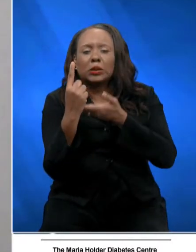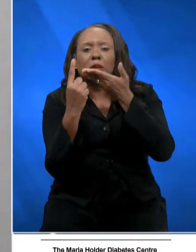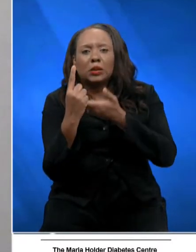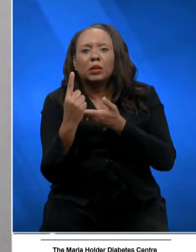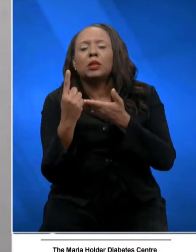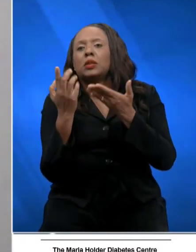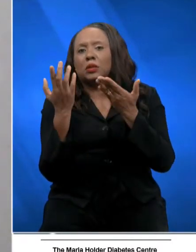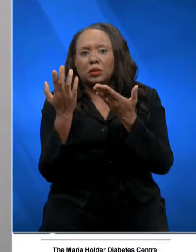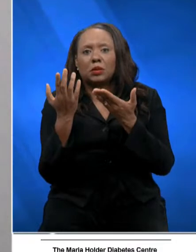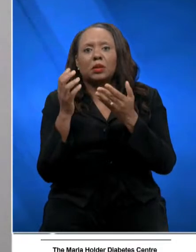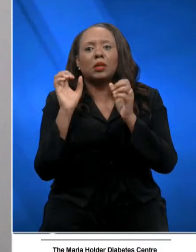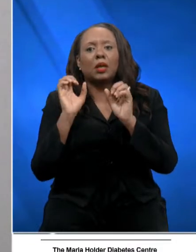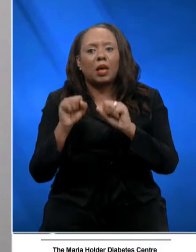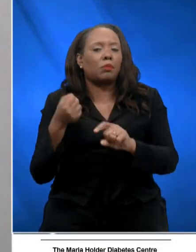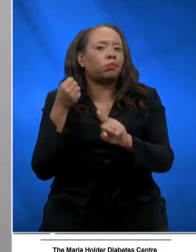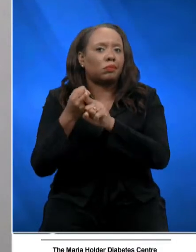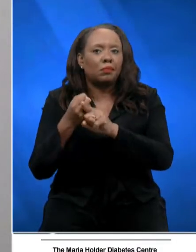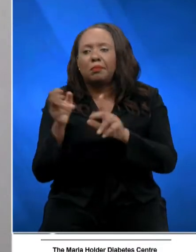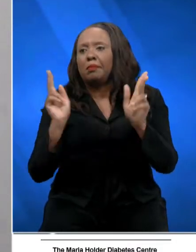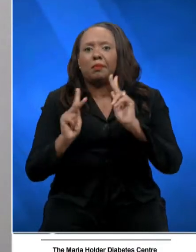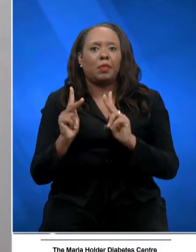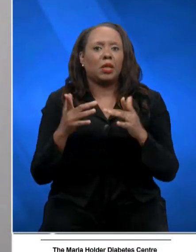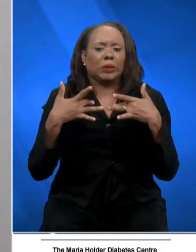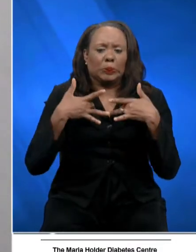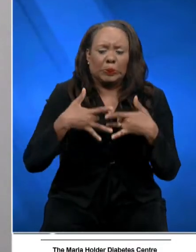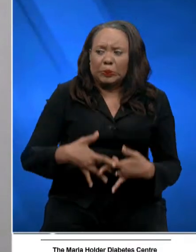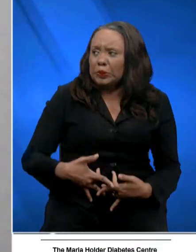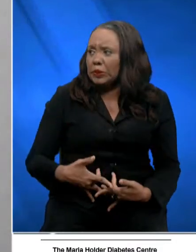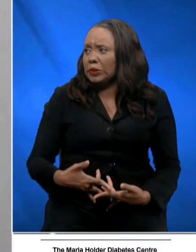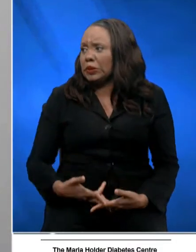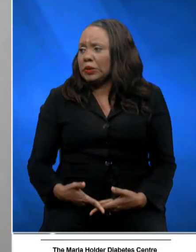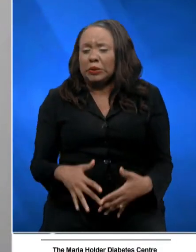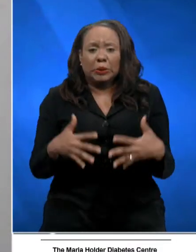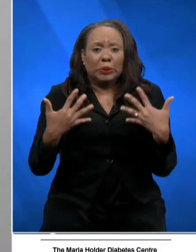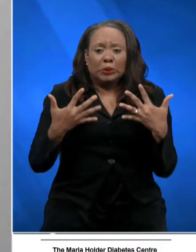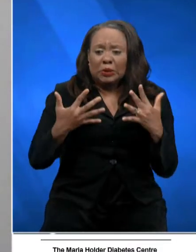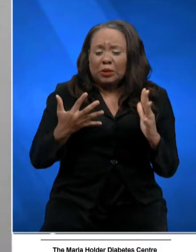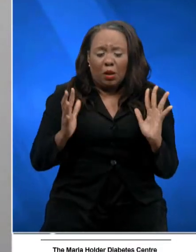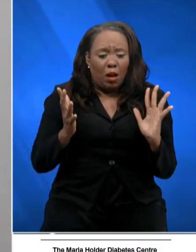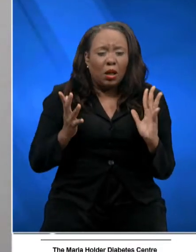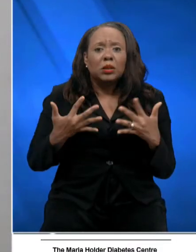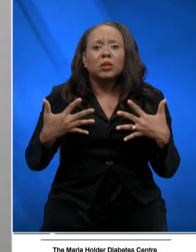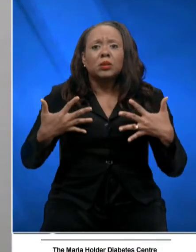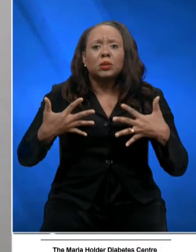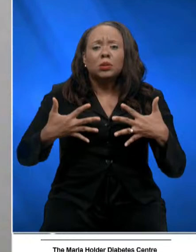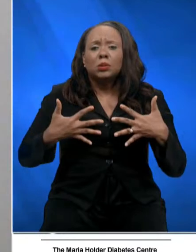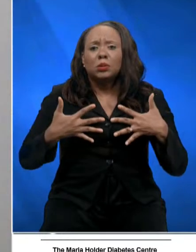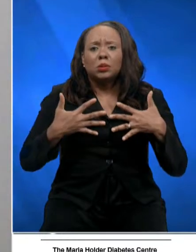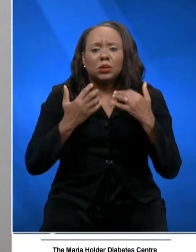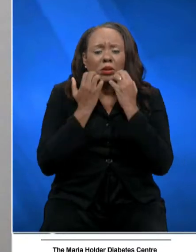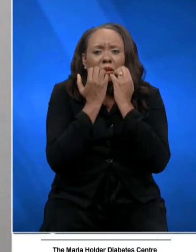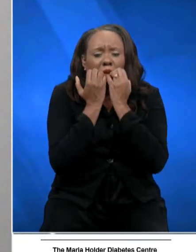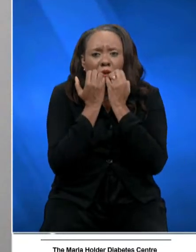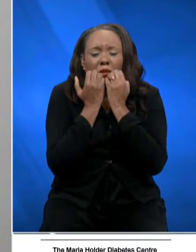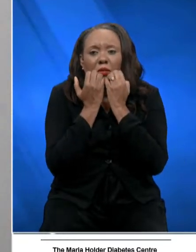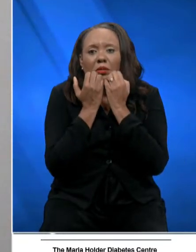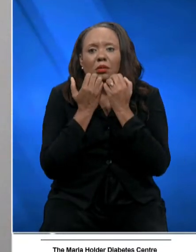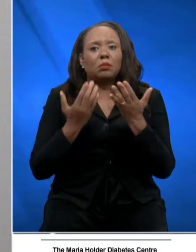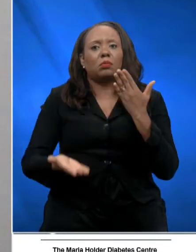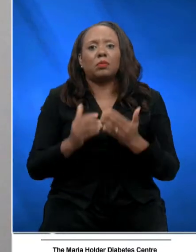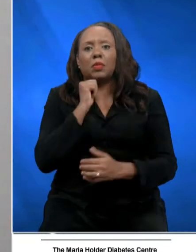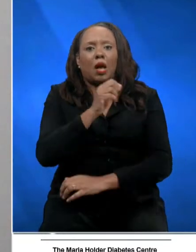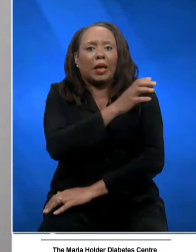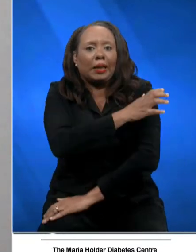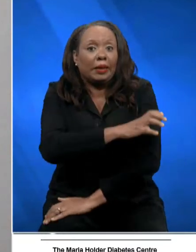anxiety, as well as depressive symptoms. So the person will not meet the criteria for clinical depression or major